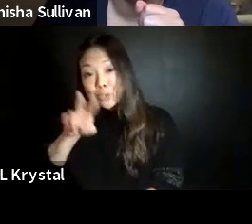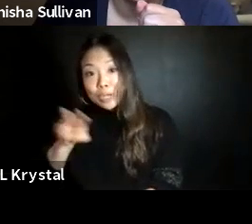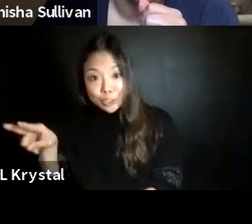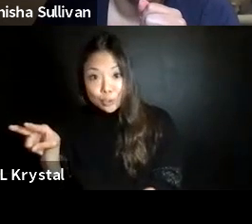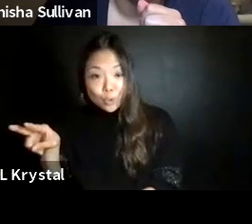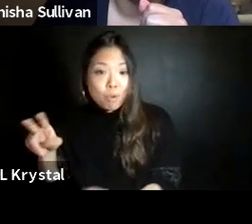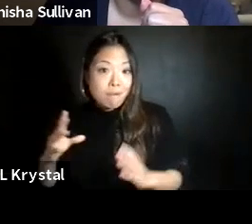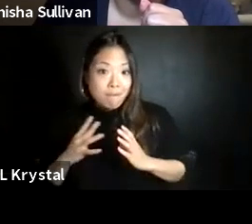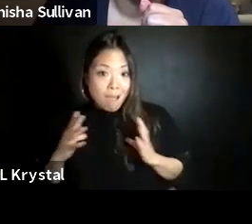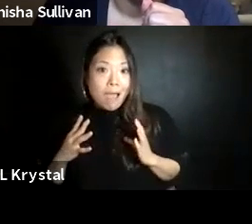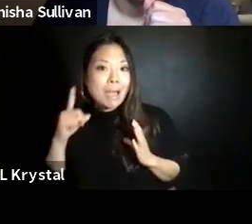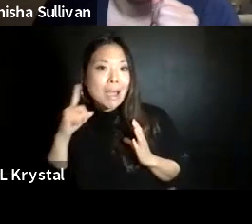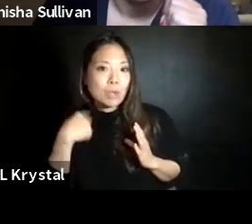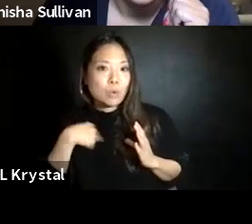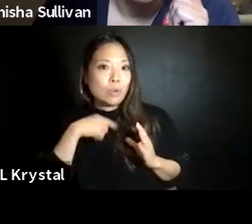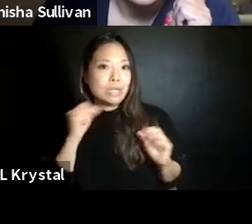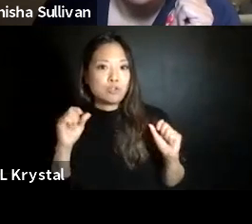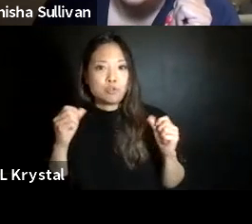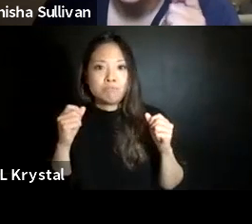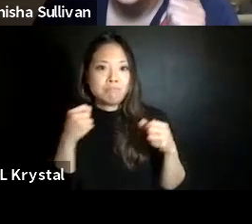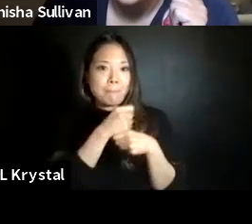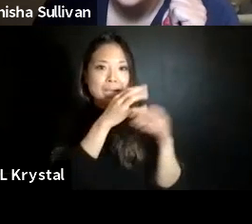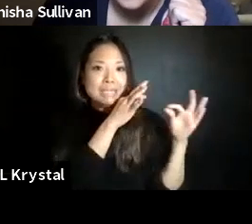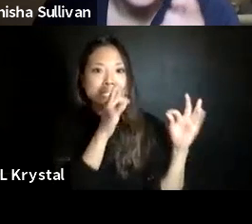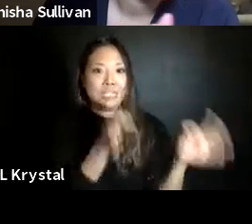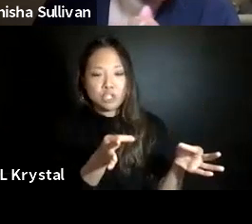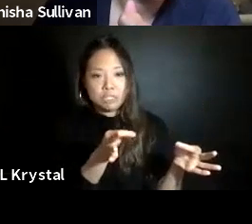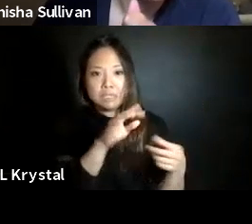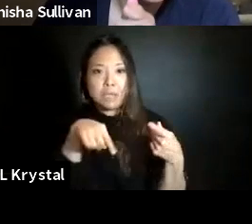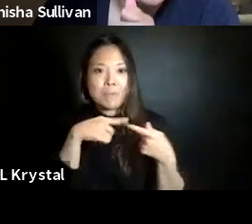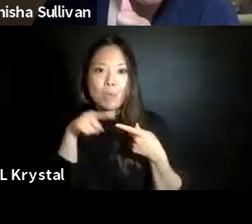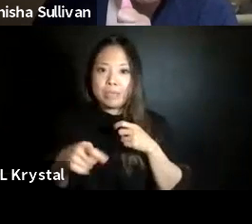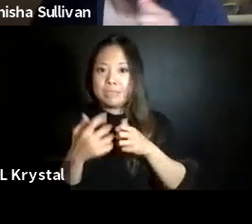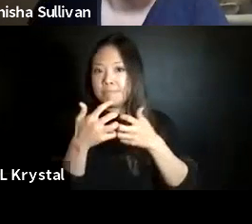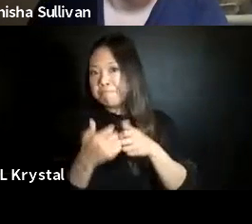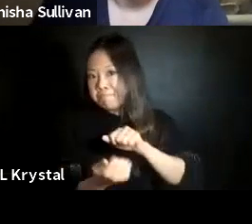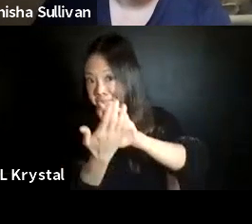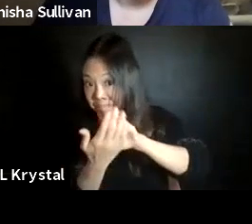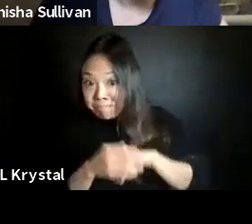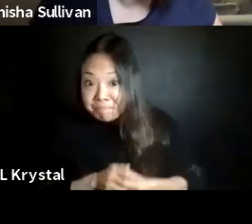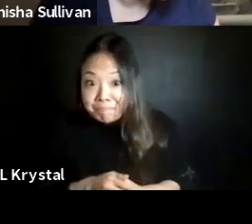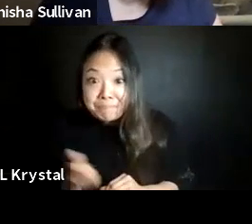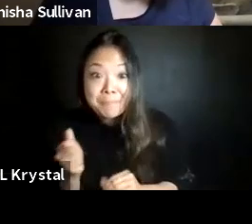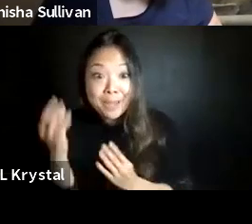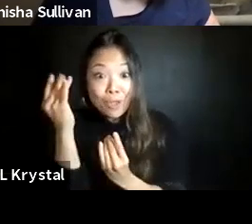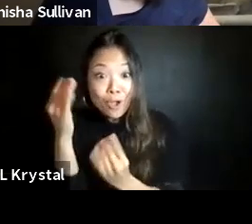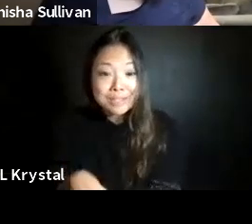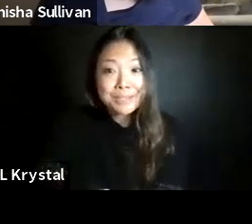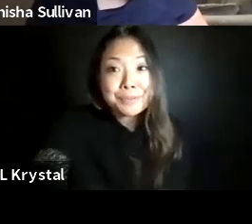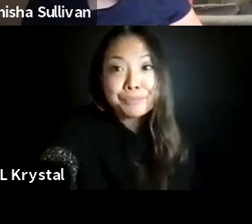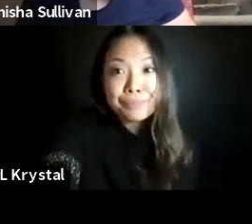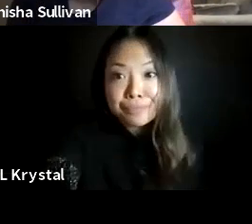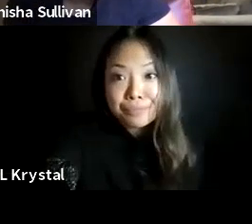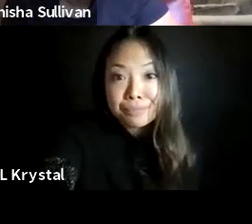can. So anyone have thoughts on that? Ms. Lum? Including, right,